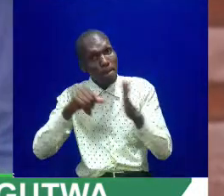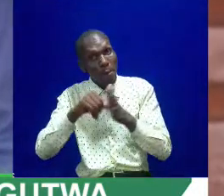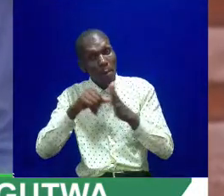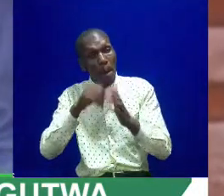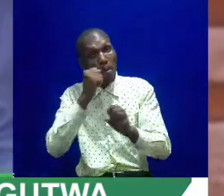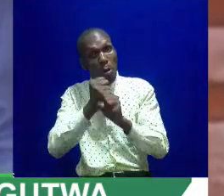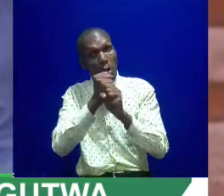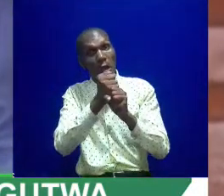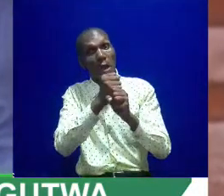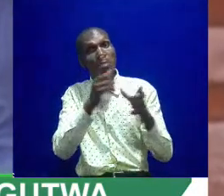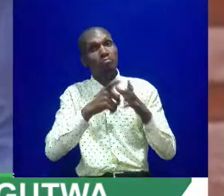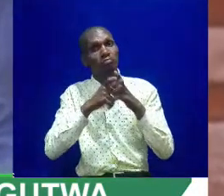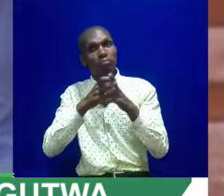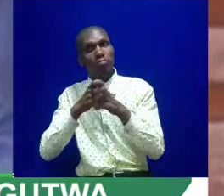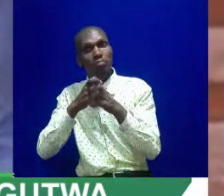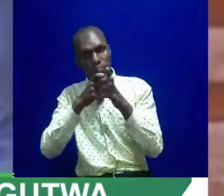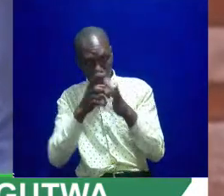acts.